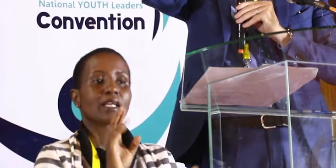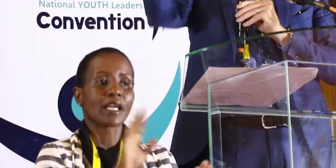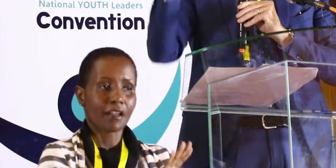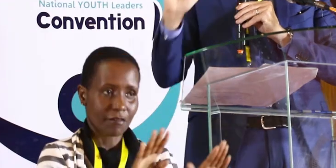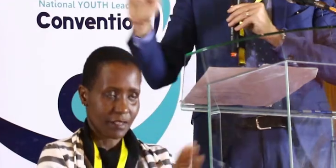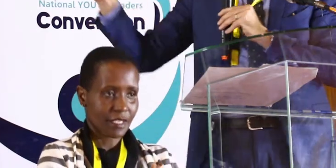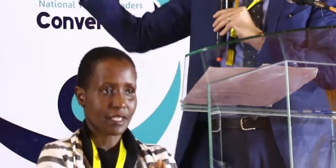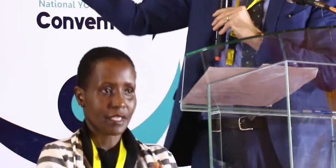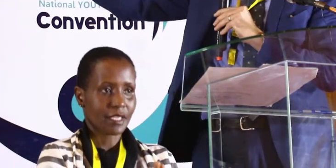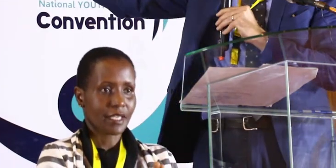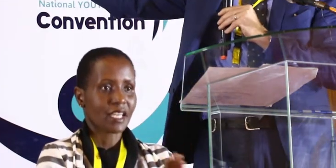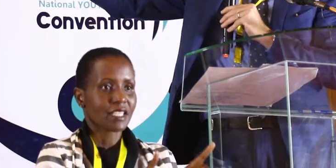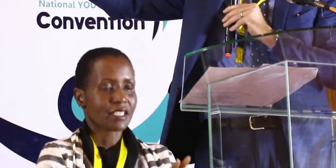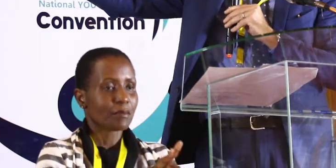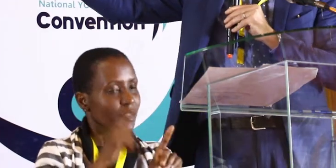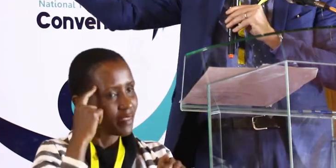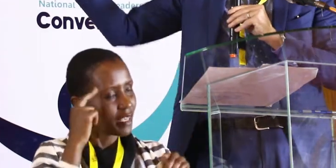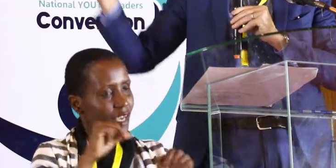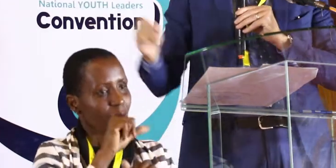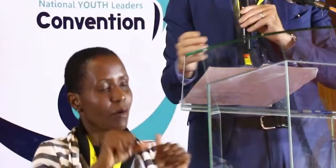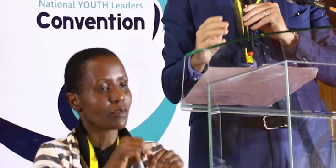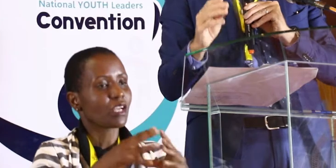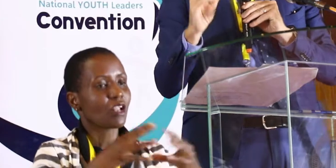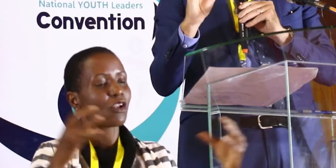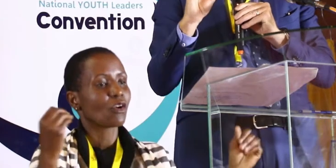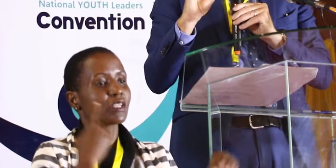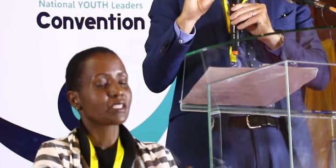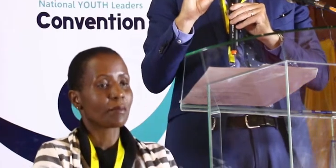the long-term strategy, as you have put here,